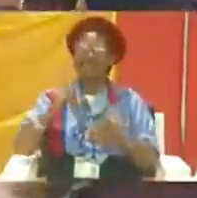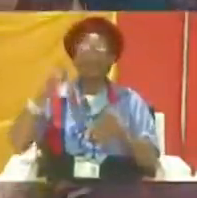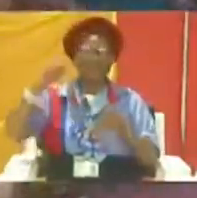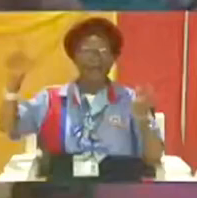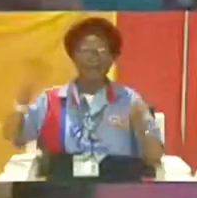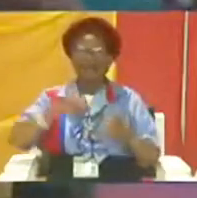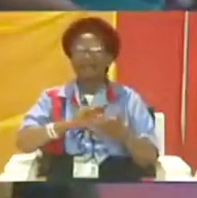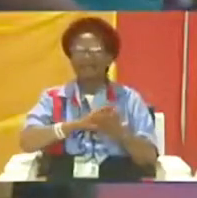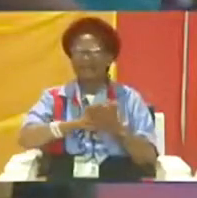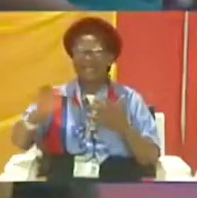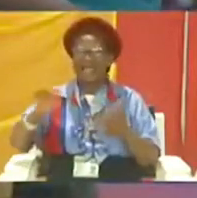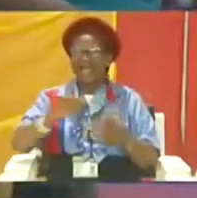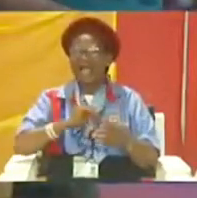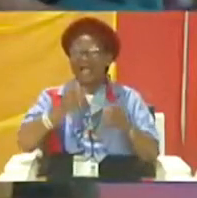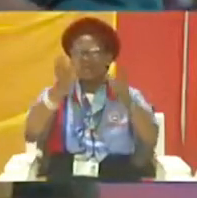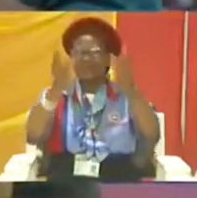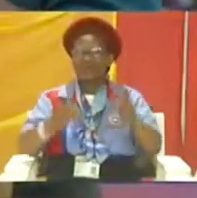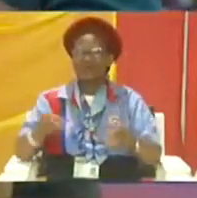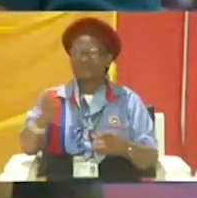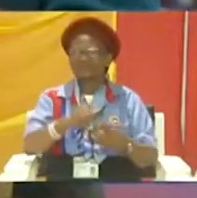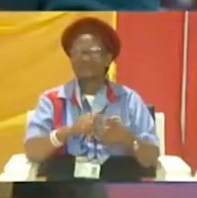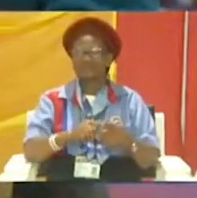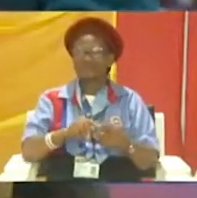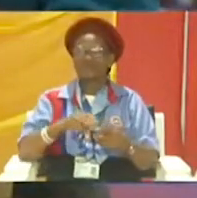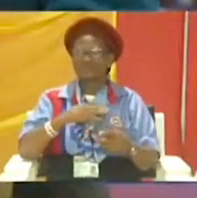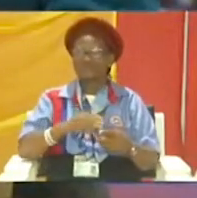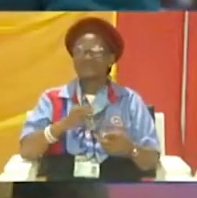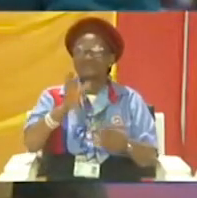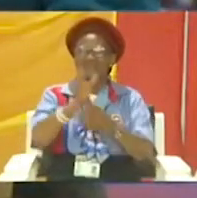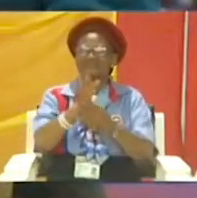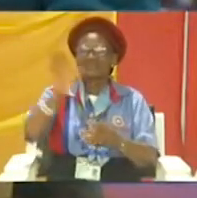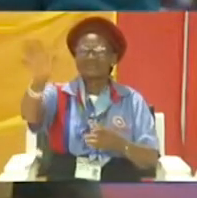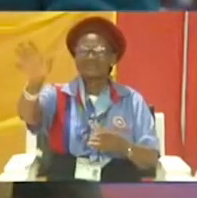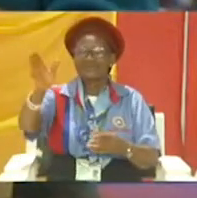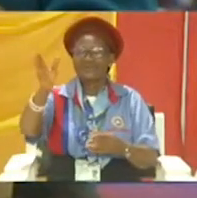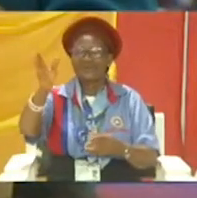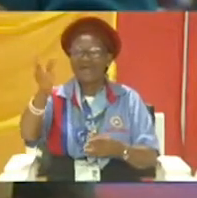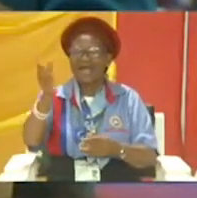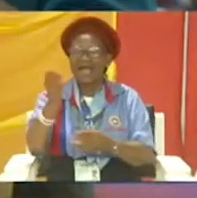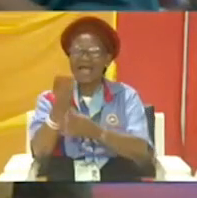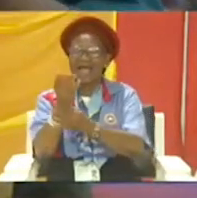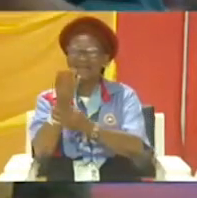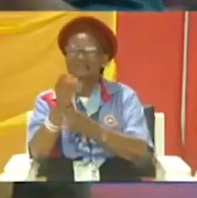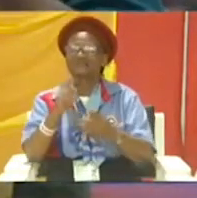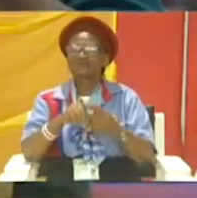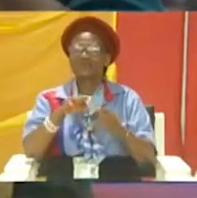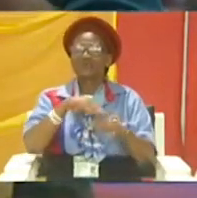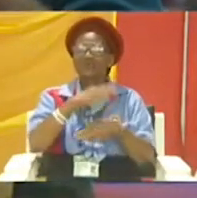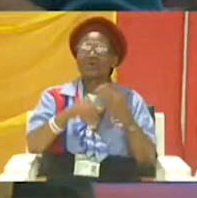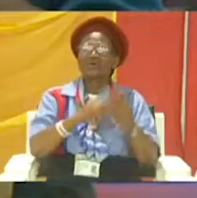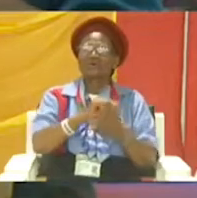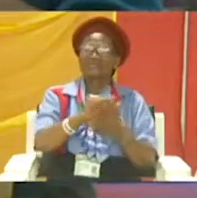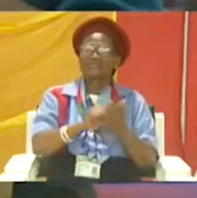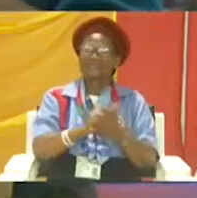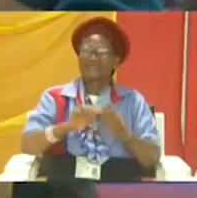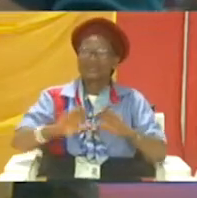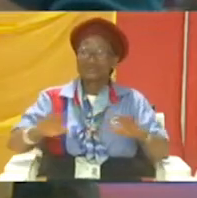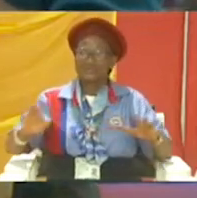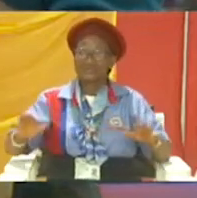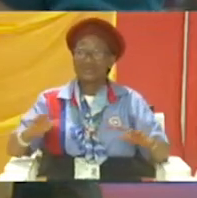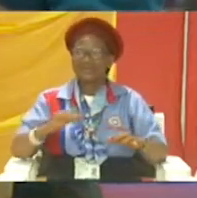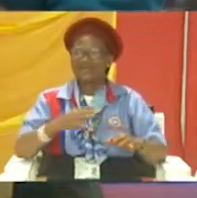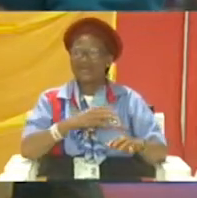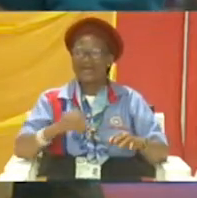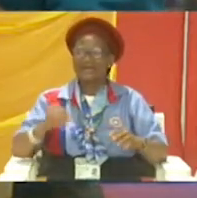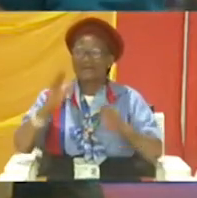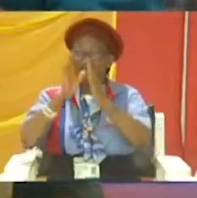want you to please stretch your hands to all these children and pray for them.